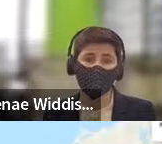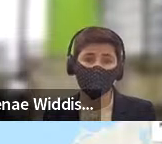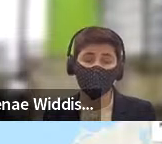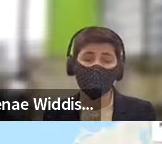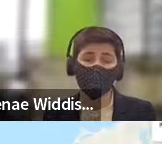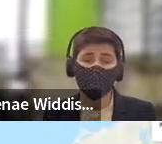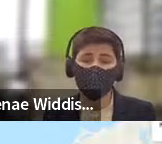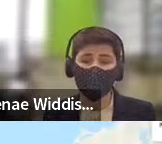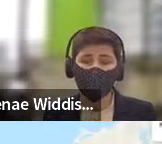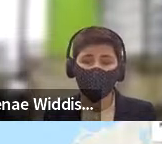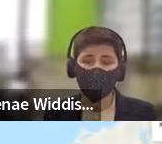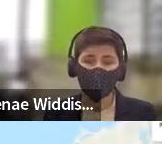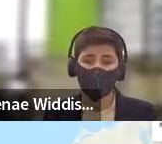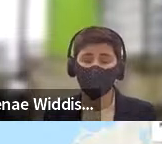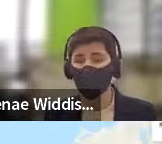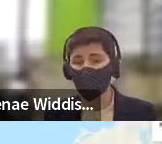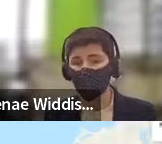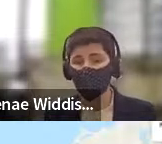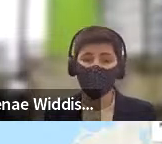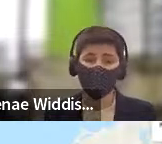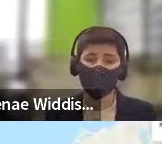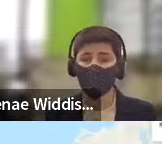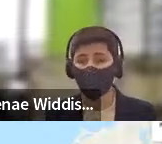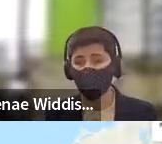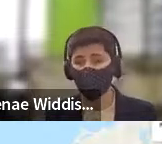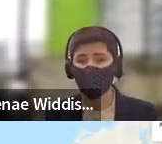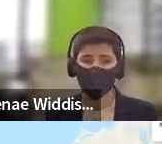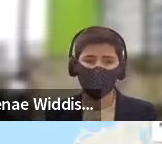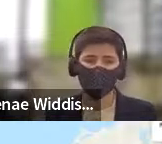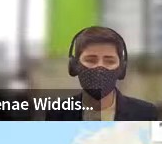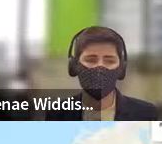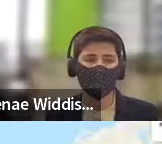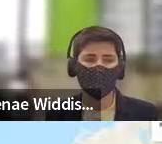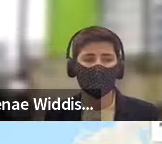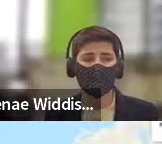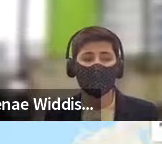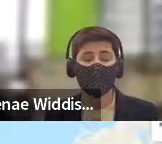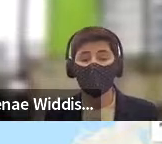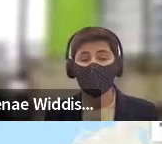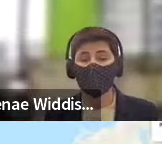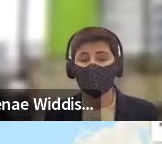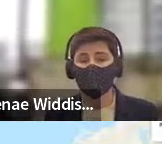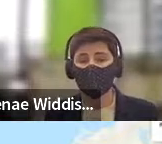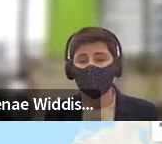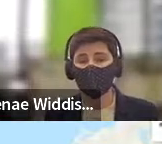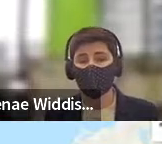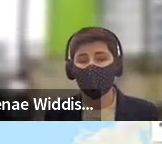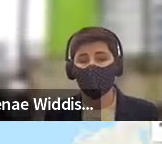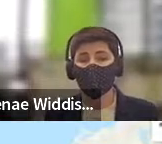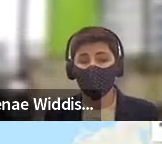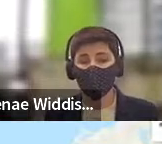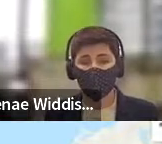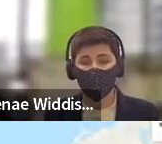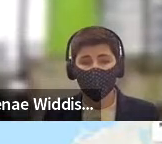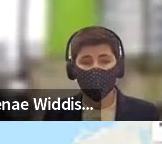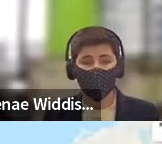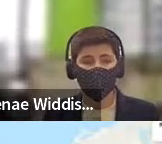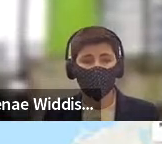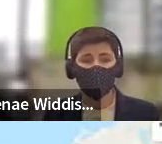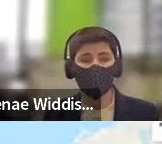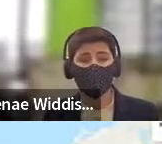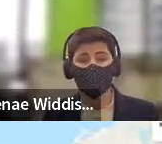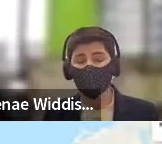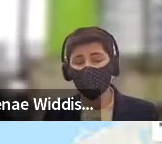are rental units, so whether you rent or own your home, housing that is not income